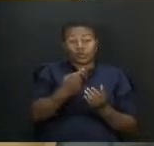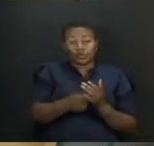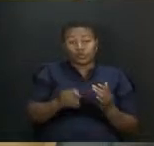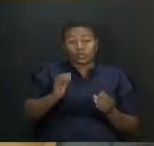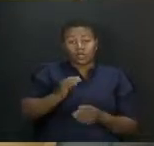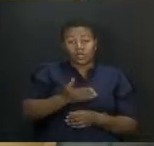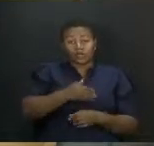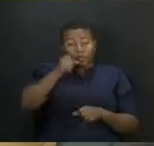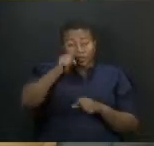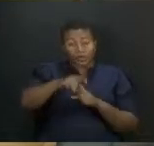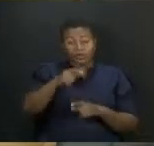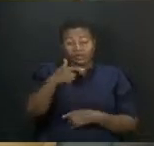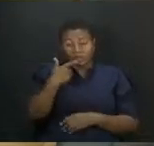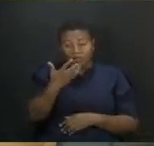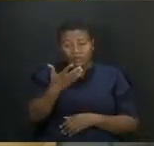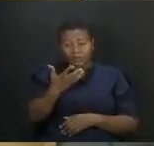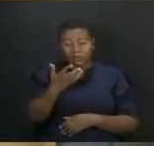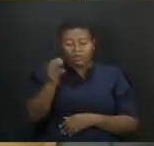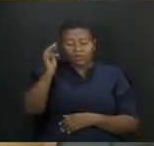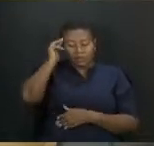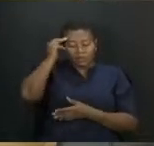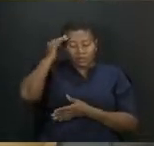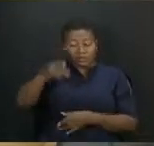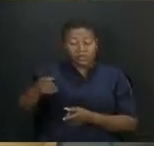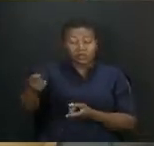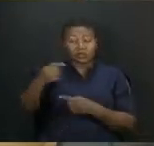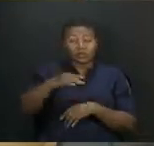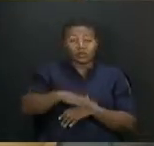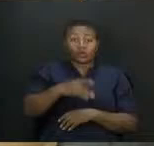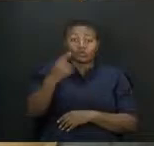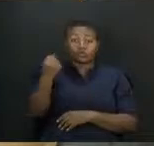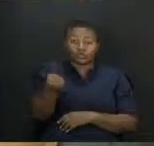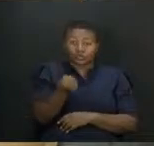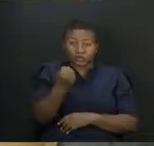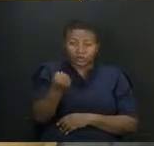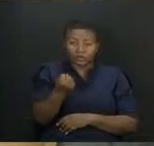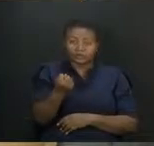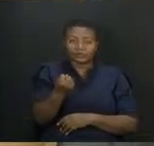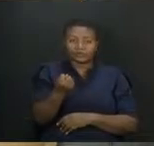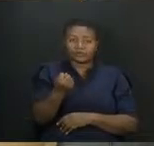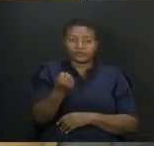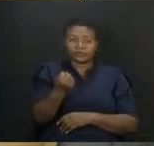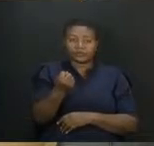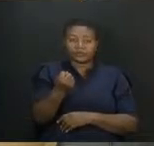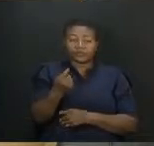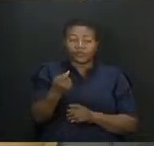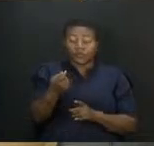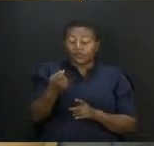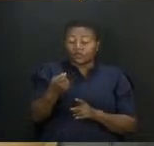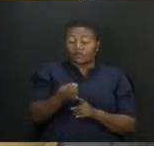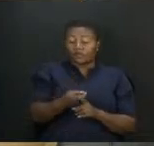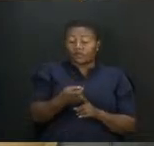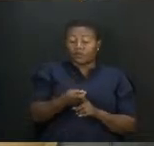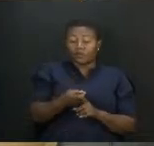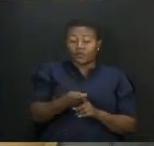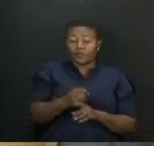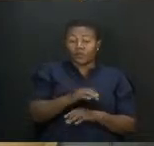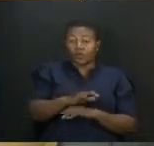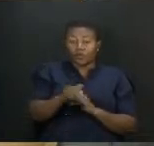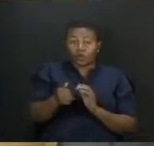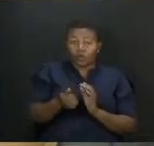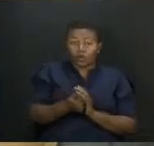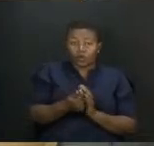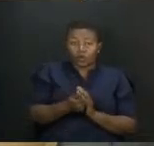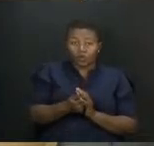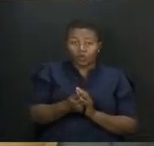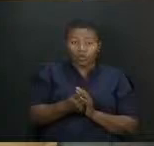was here on Tuesday, as you have rightly said. And from all indication, the Ministry of Health is on